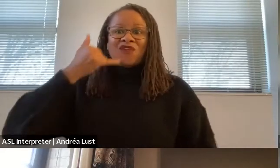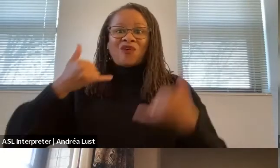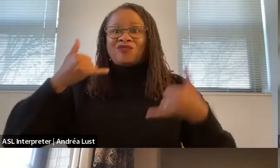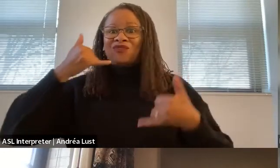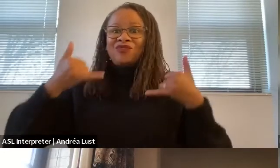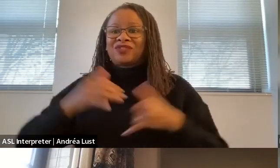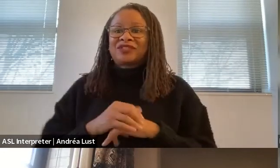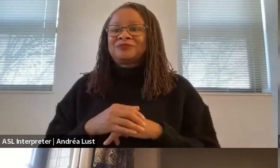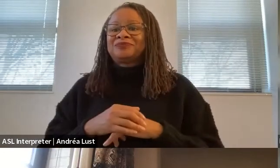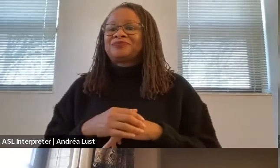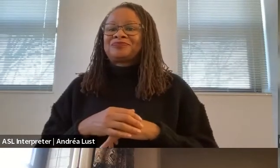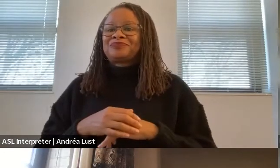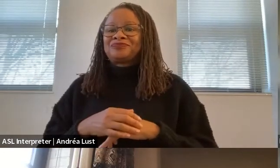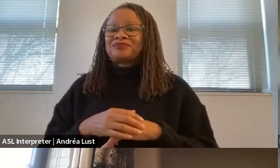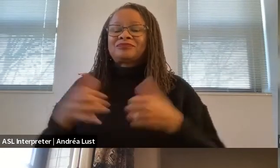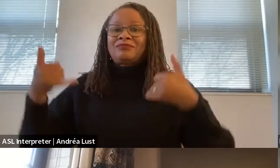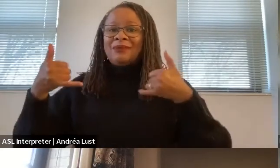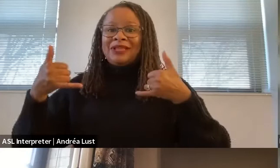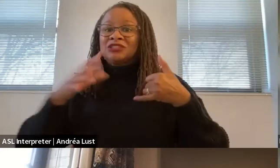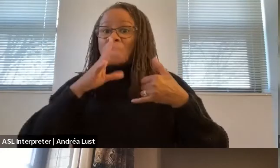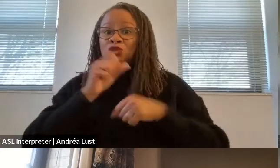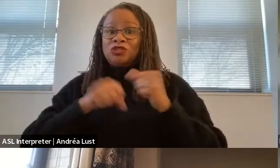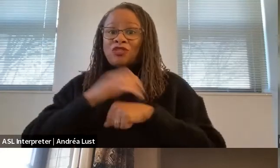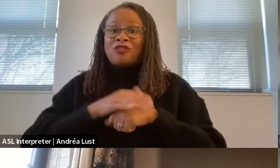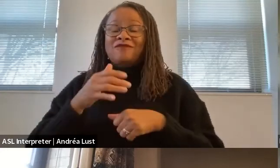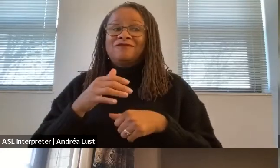other up and